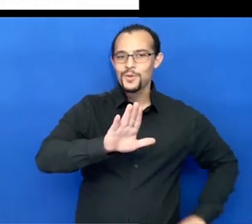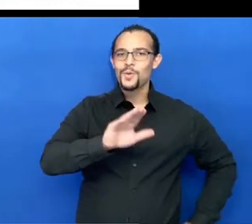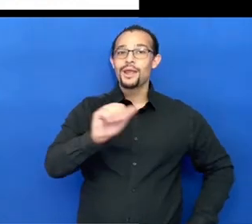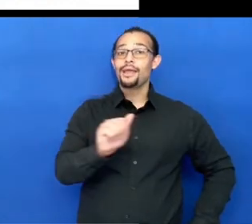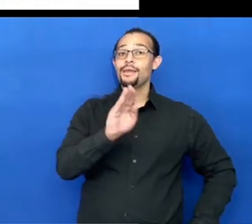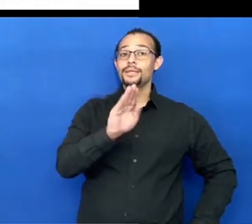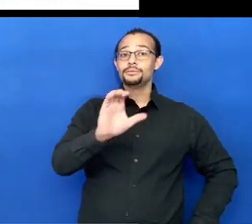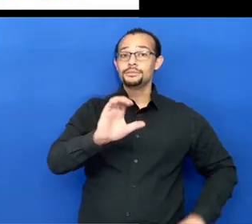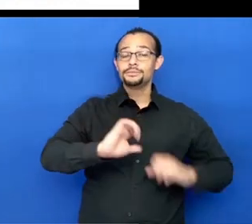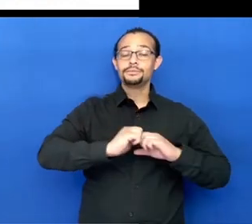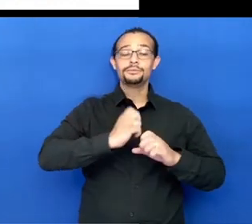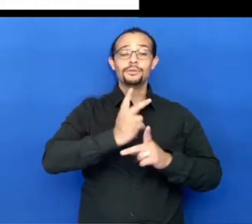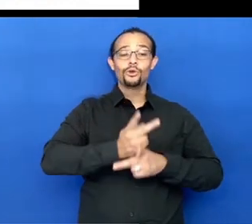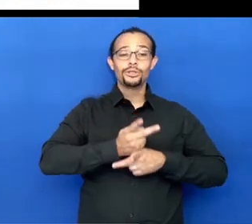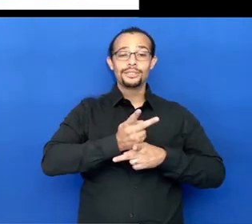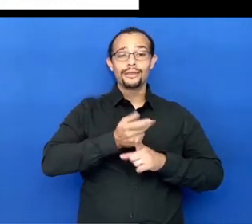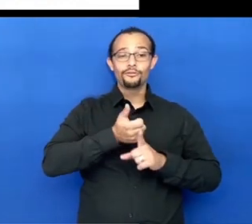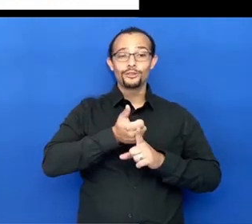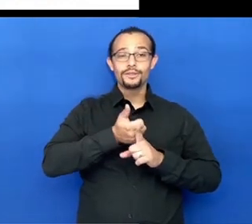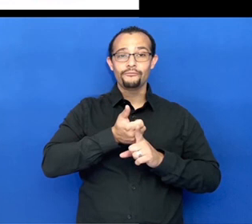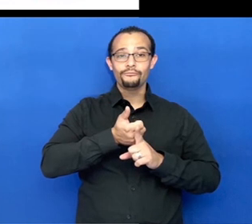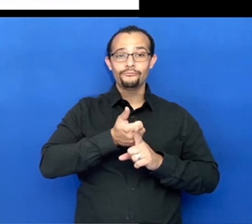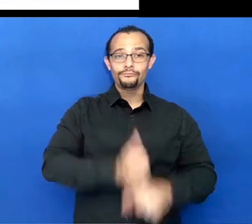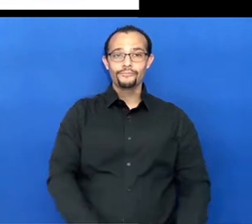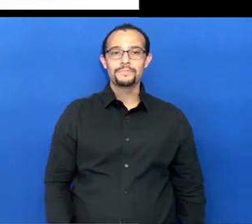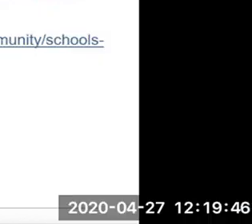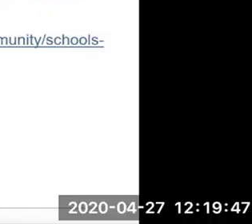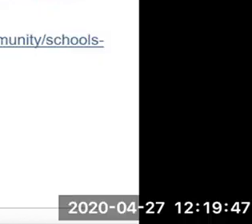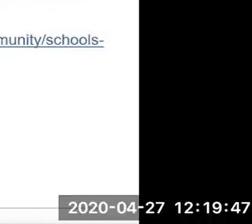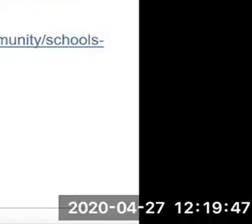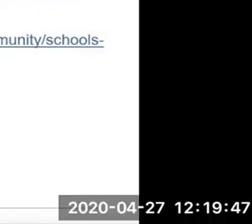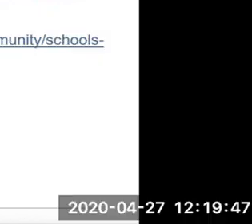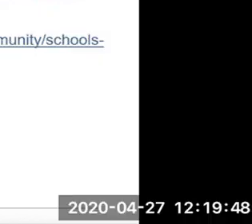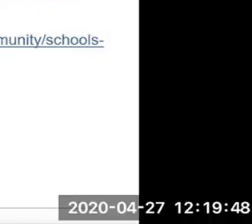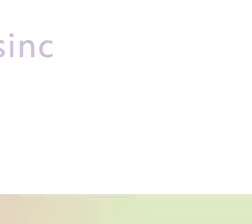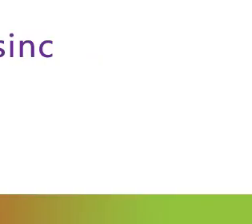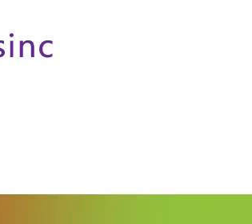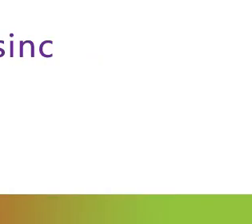Be well, and remember your ABCs of caring for yourself.